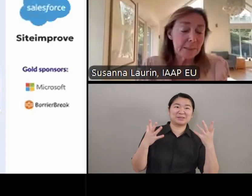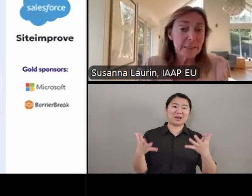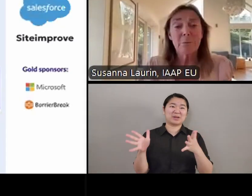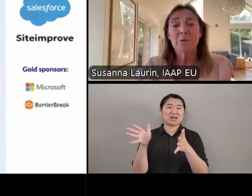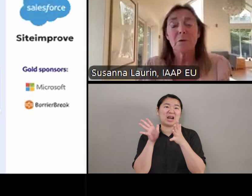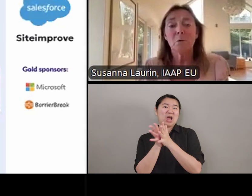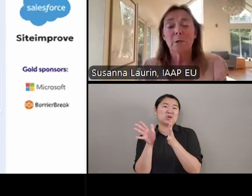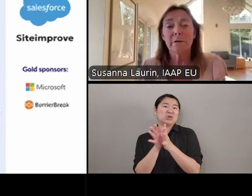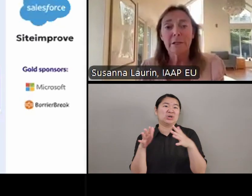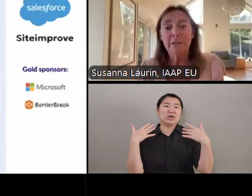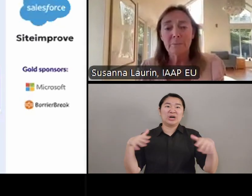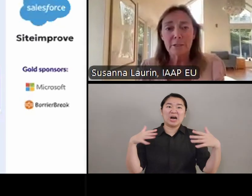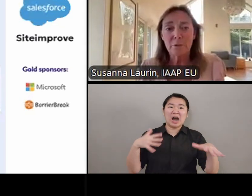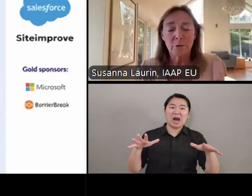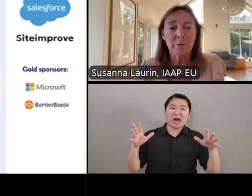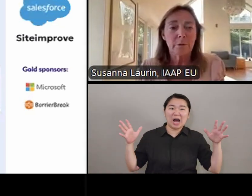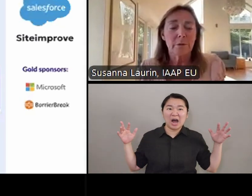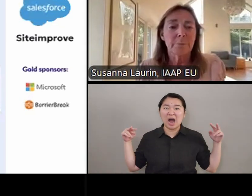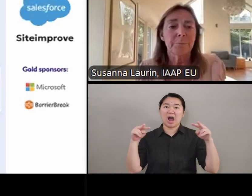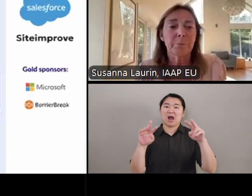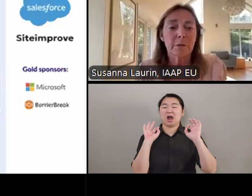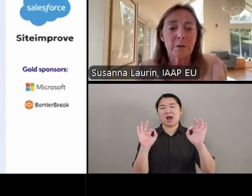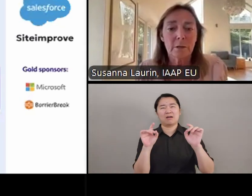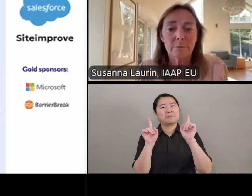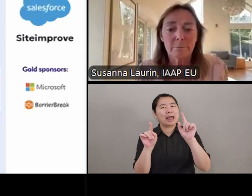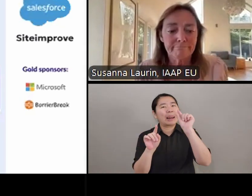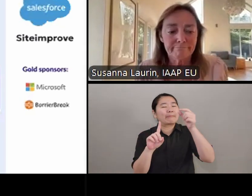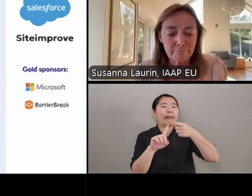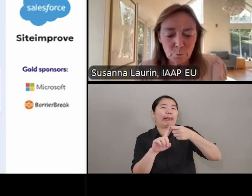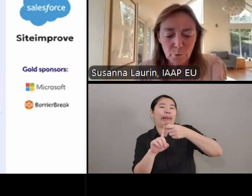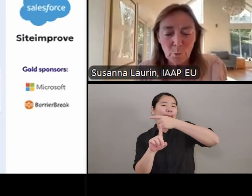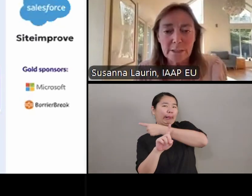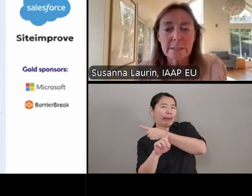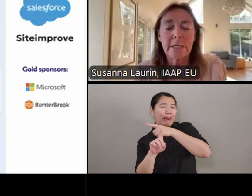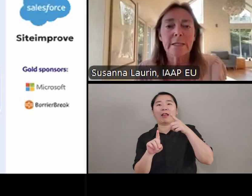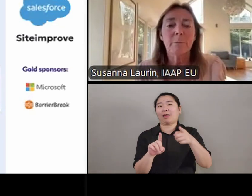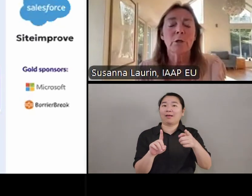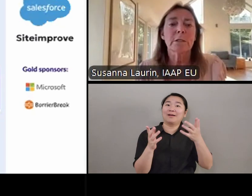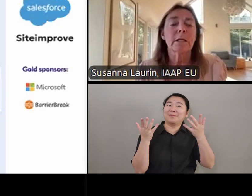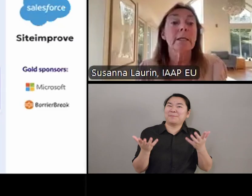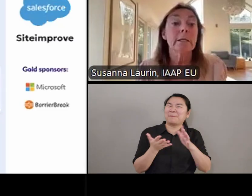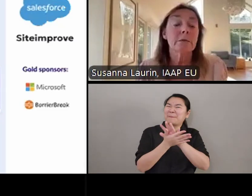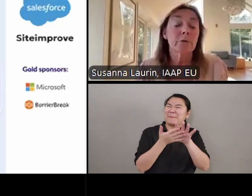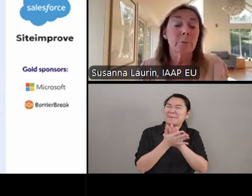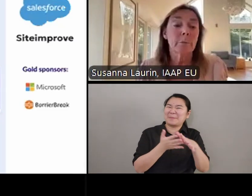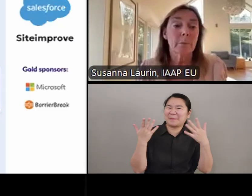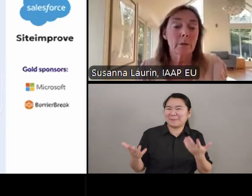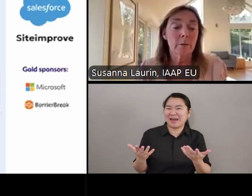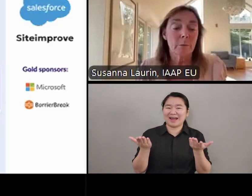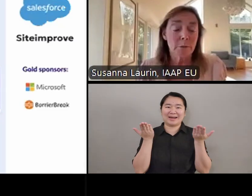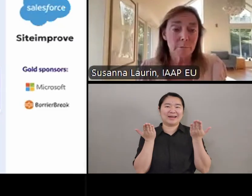bit misleading because the whole event is based on the requests and demands and ideas